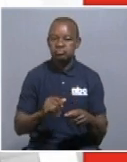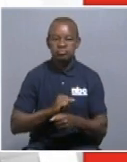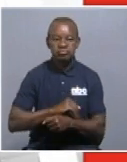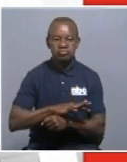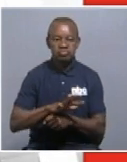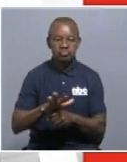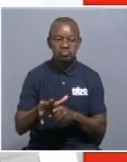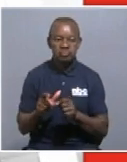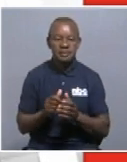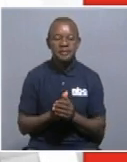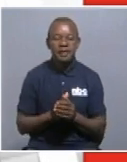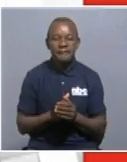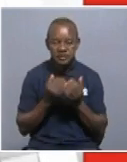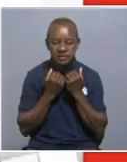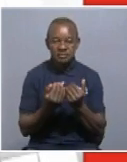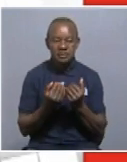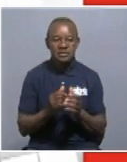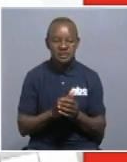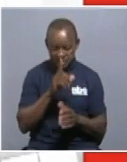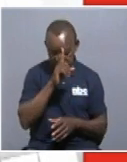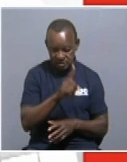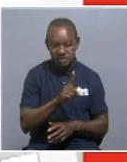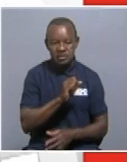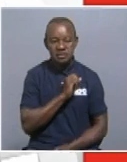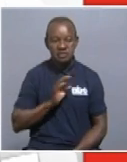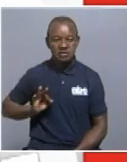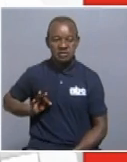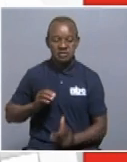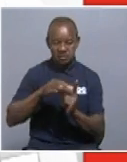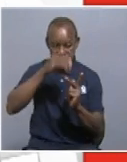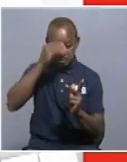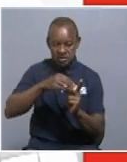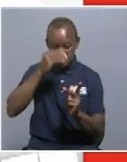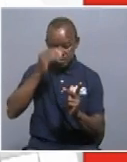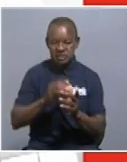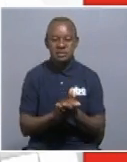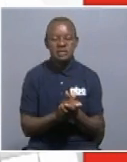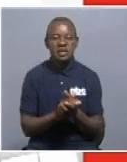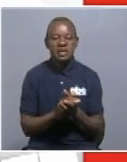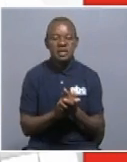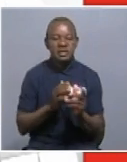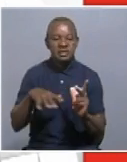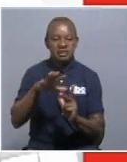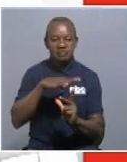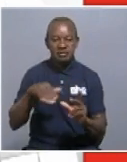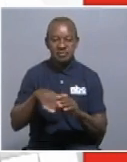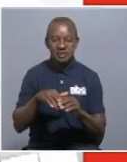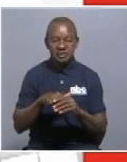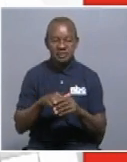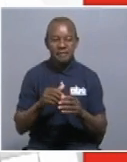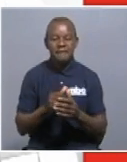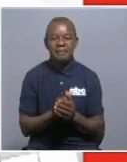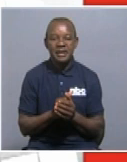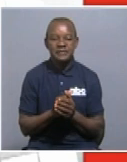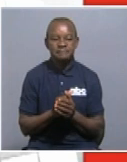the staff members and learners and students as well, including family entering the restricted areas, should obtain travel permits at